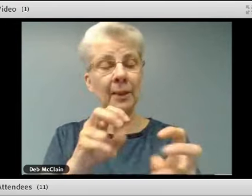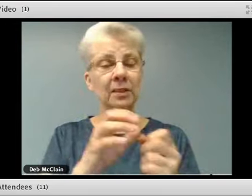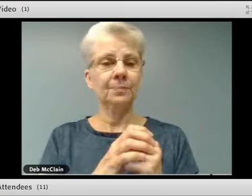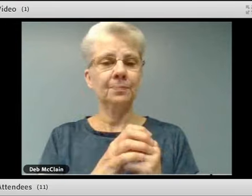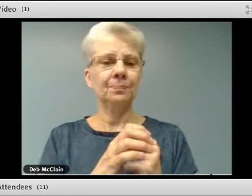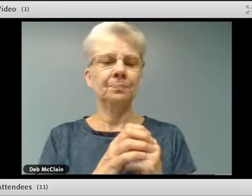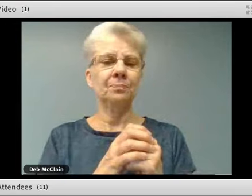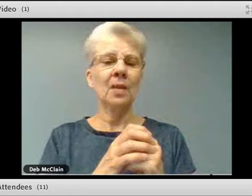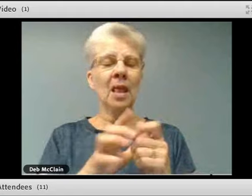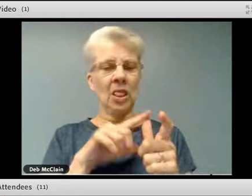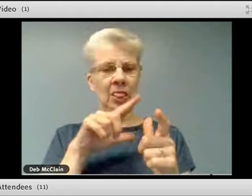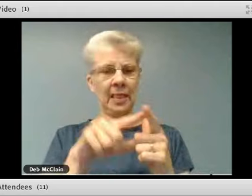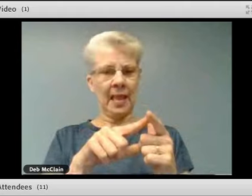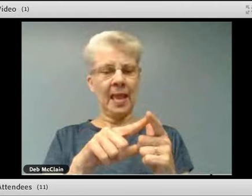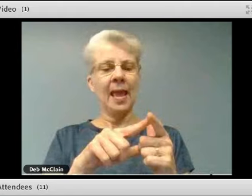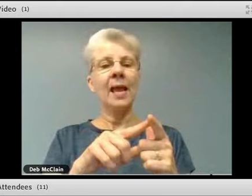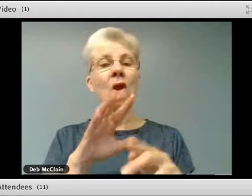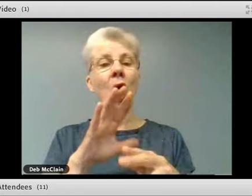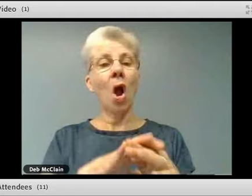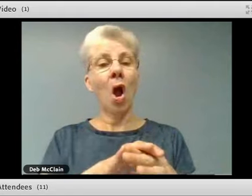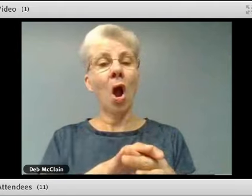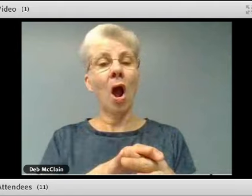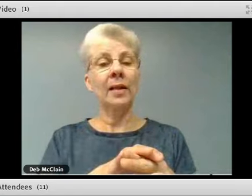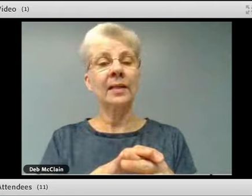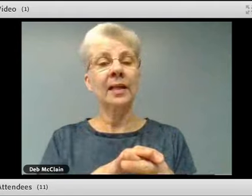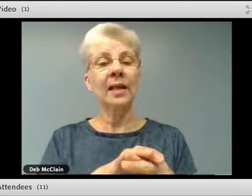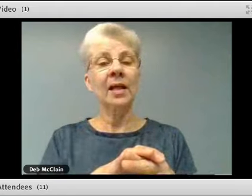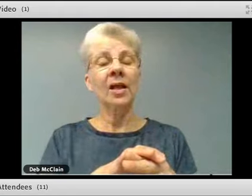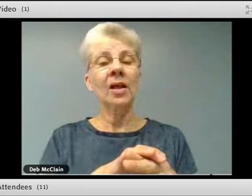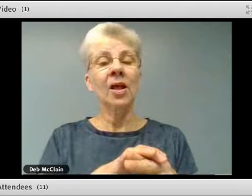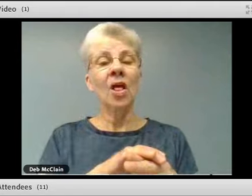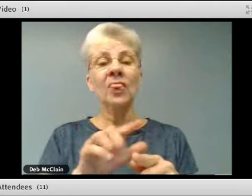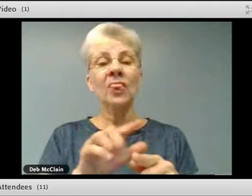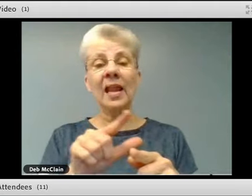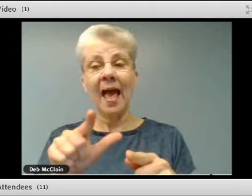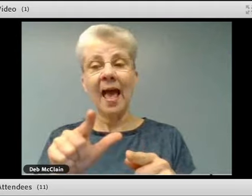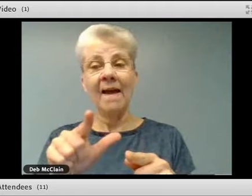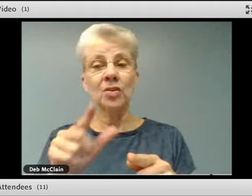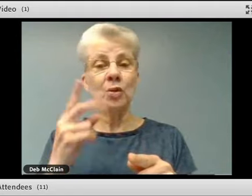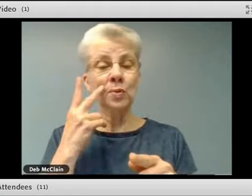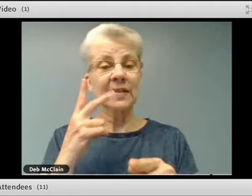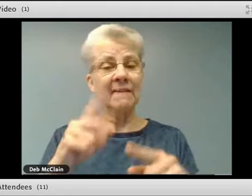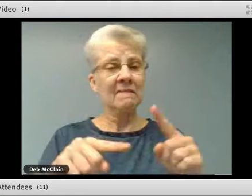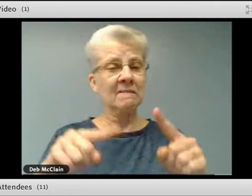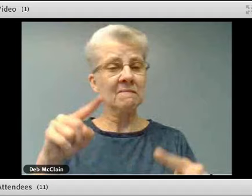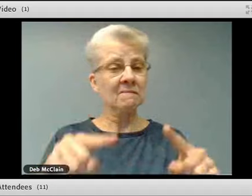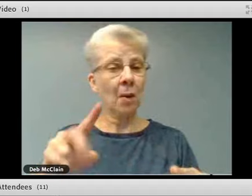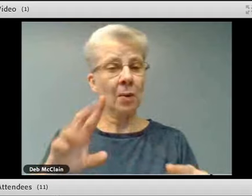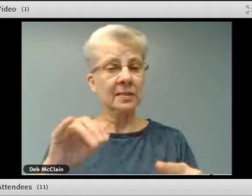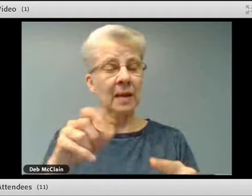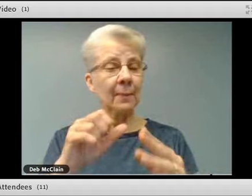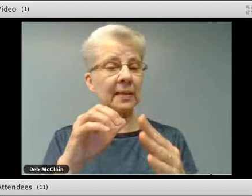then on the left-hand side, you will see various topics within the